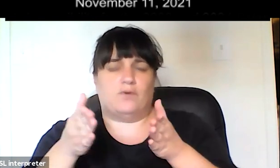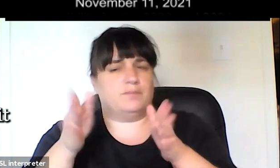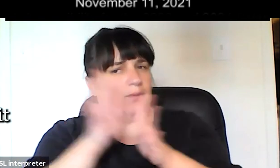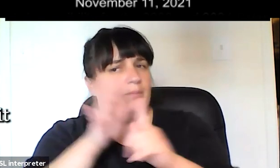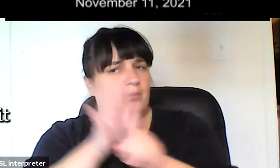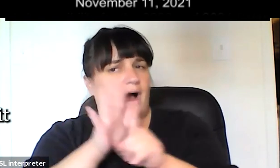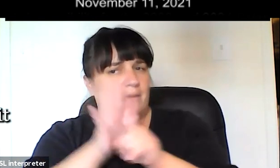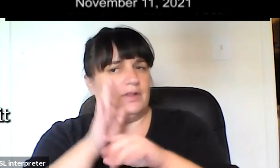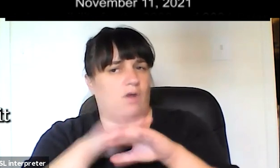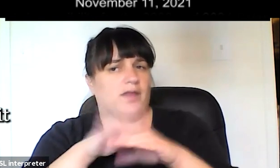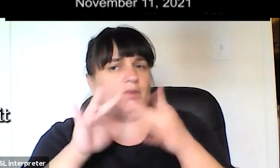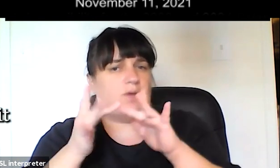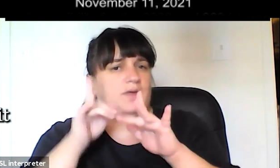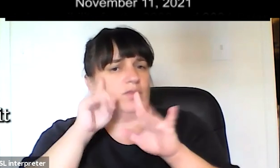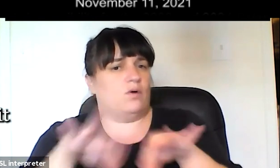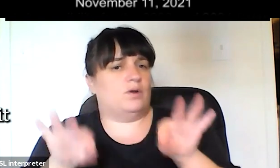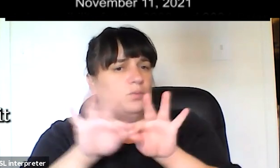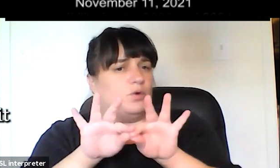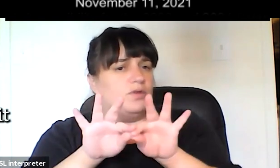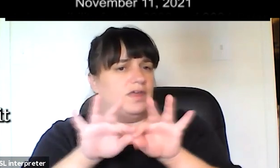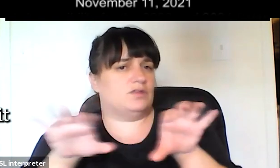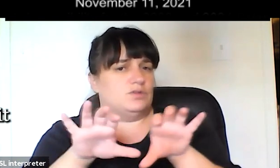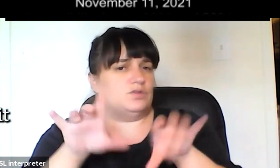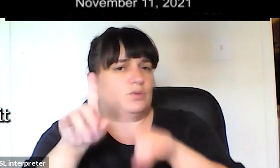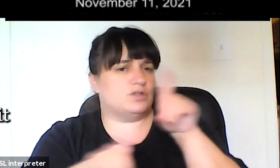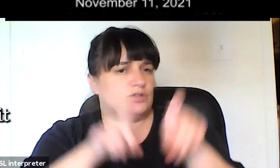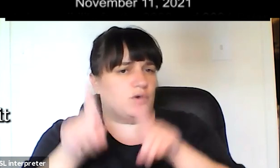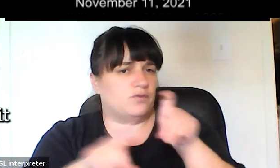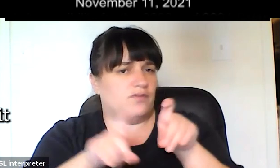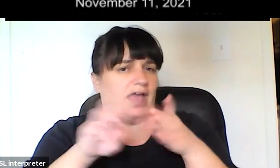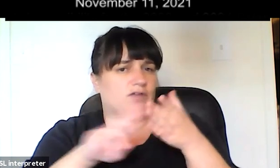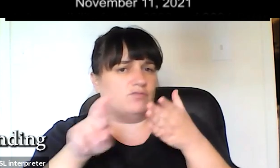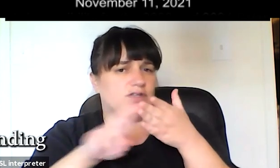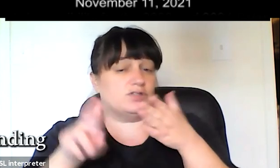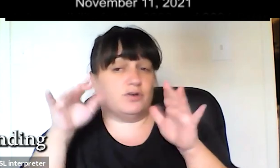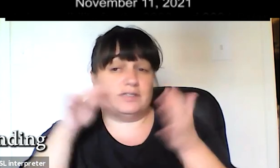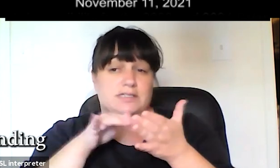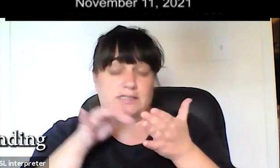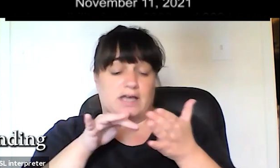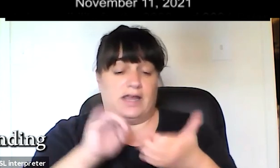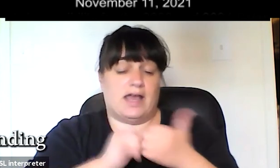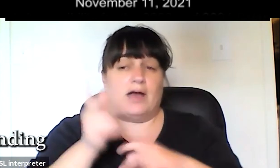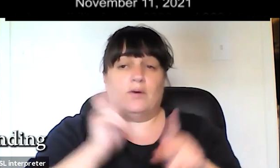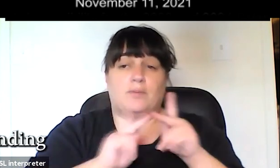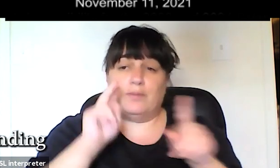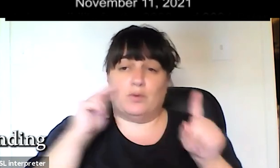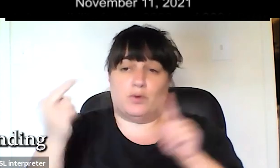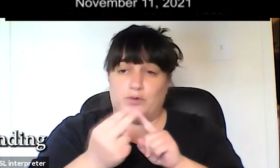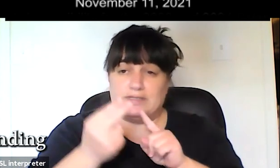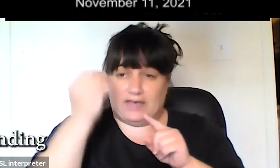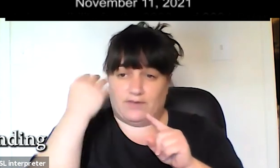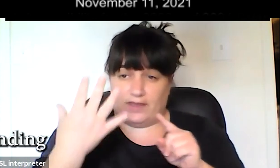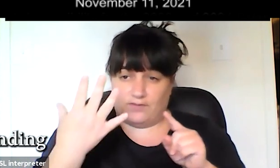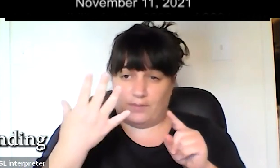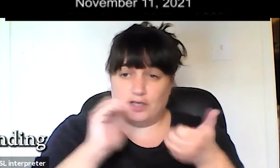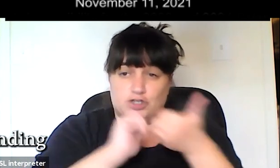website. And so I thought it would be worth it to do a survey research study on how people were perceiving this information,